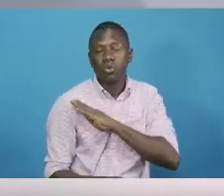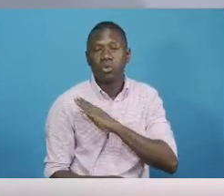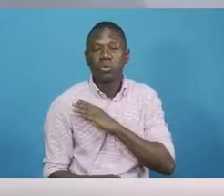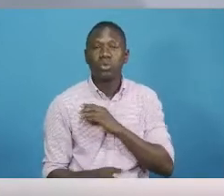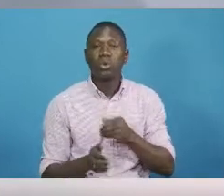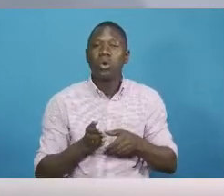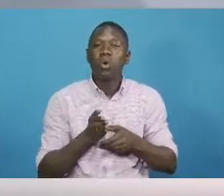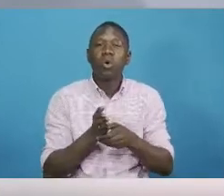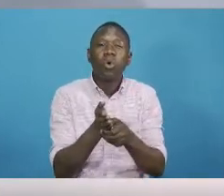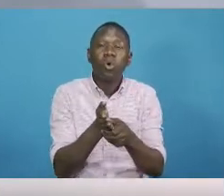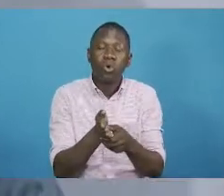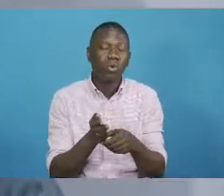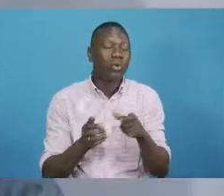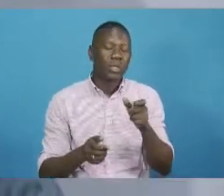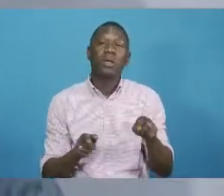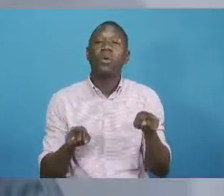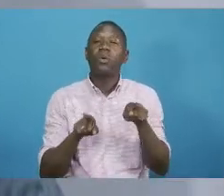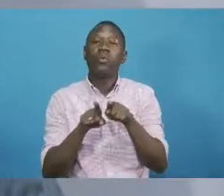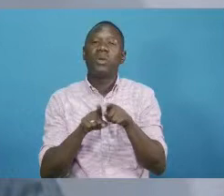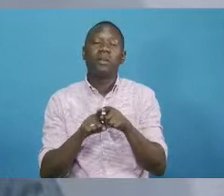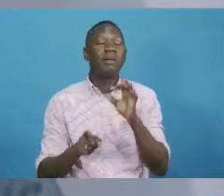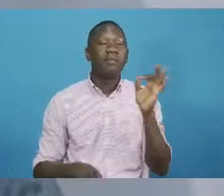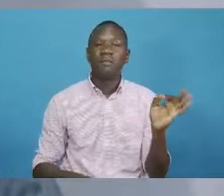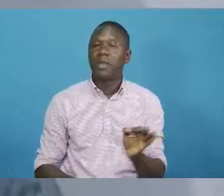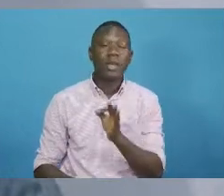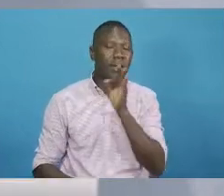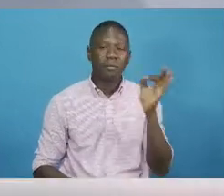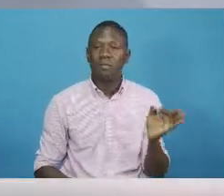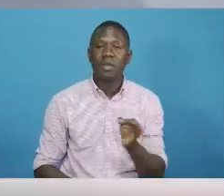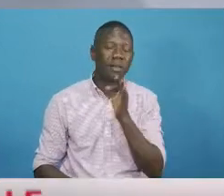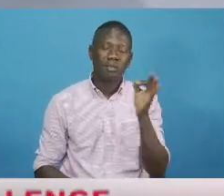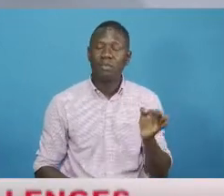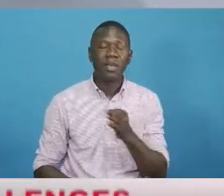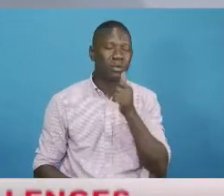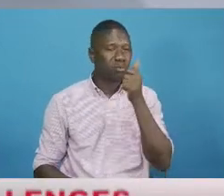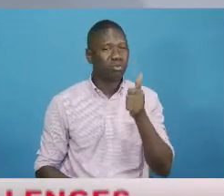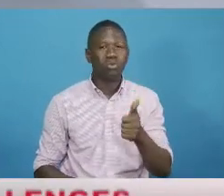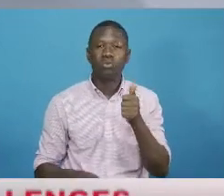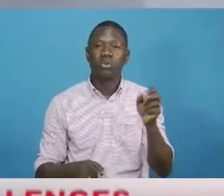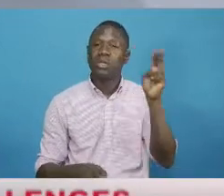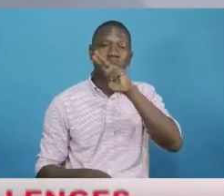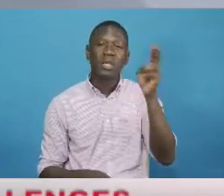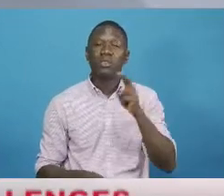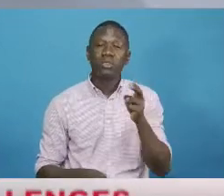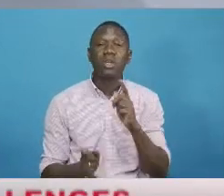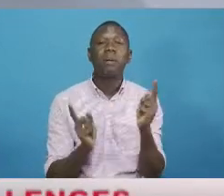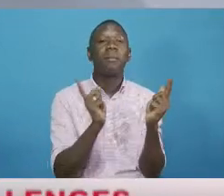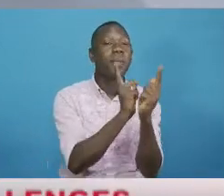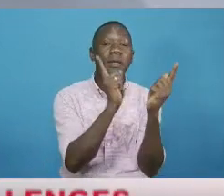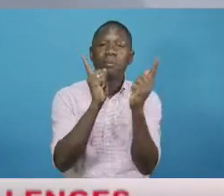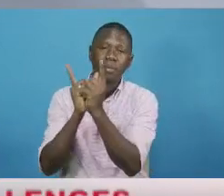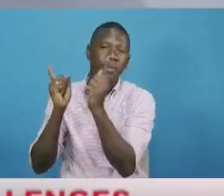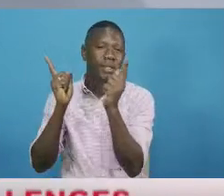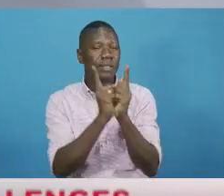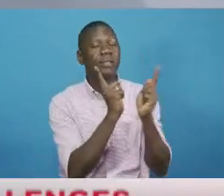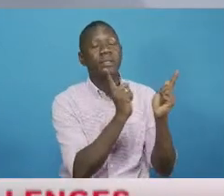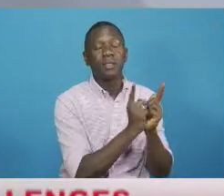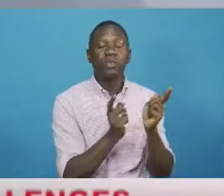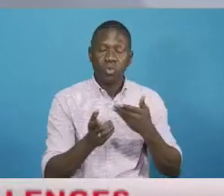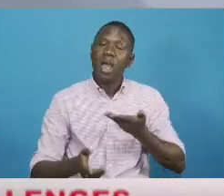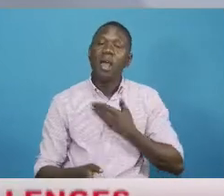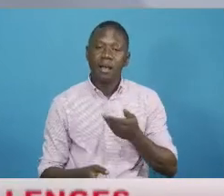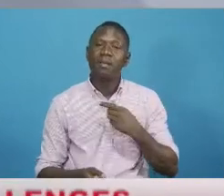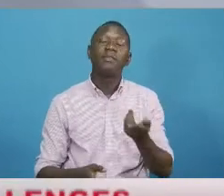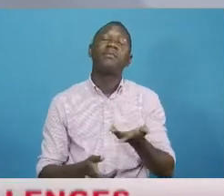coordinator with very, very extensive national consultations to have